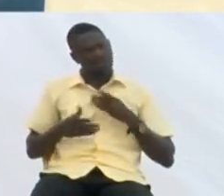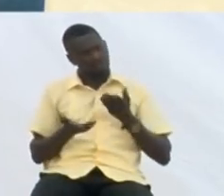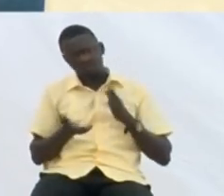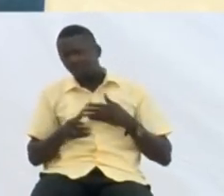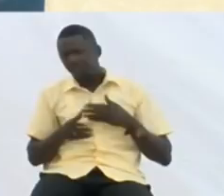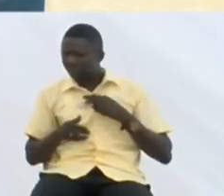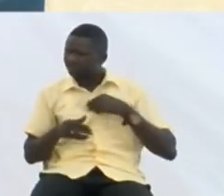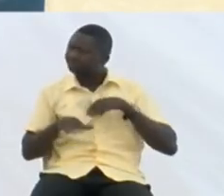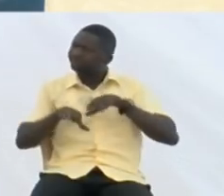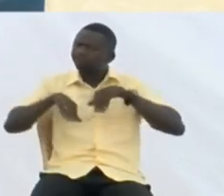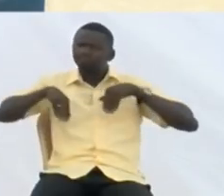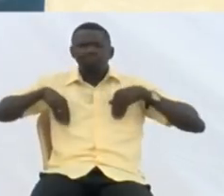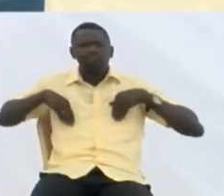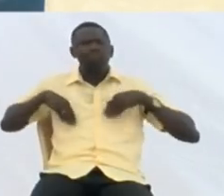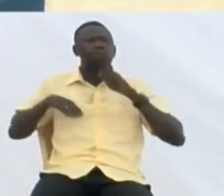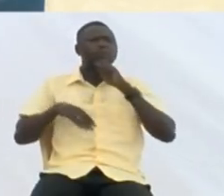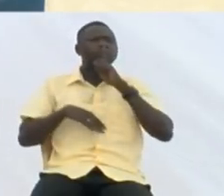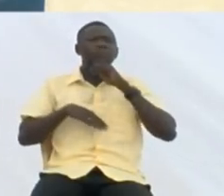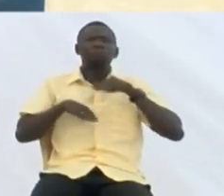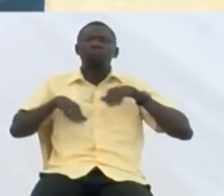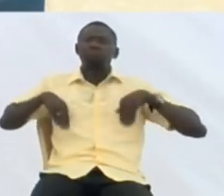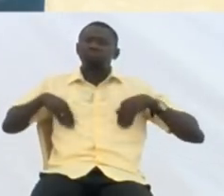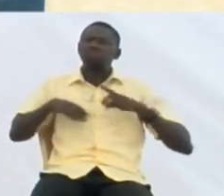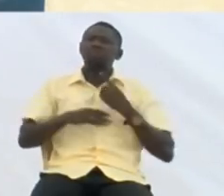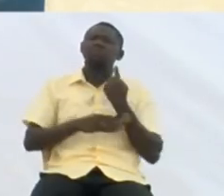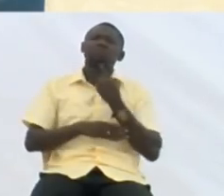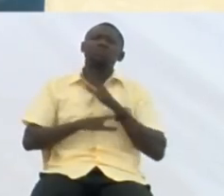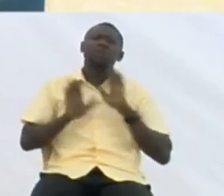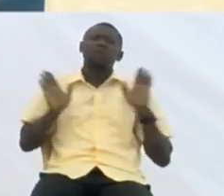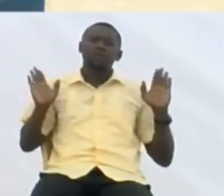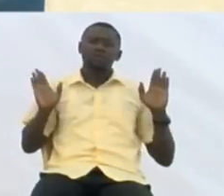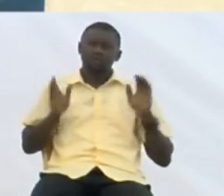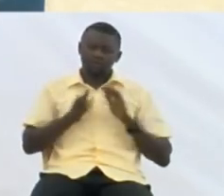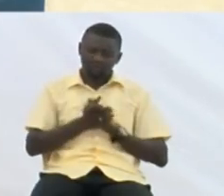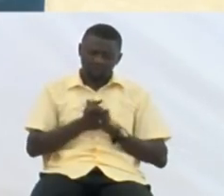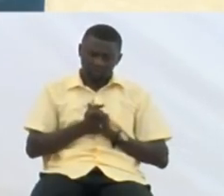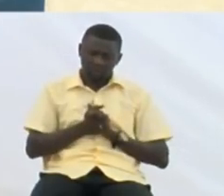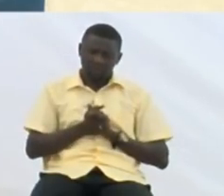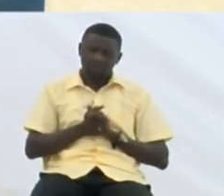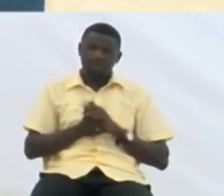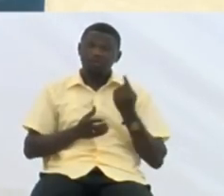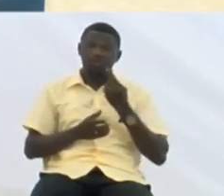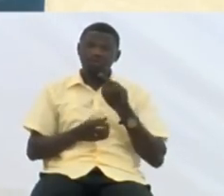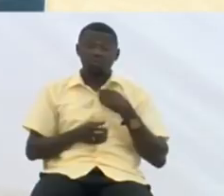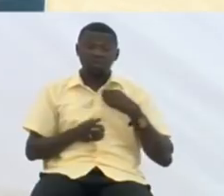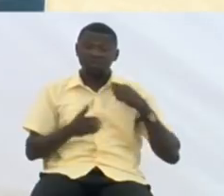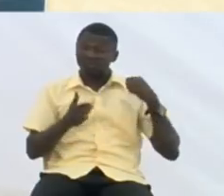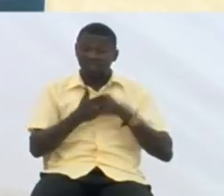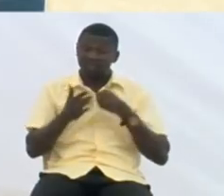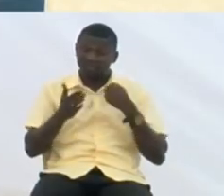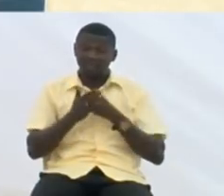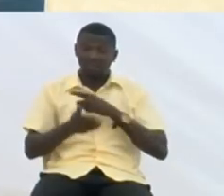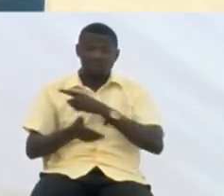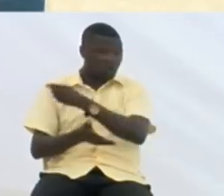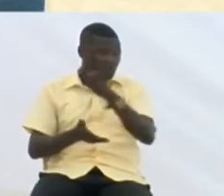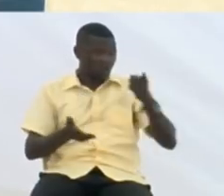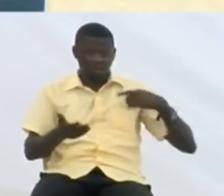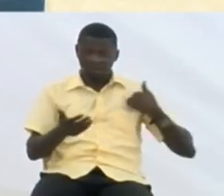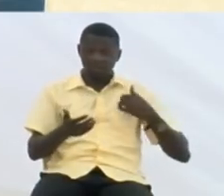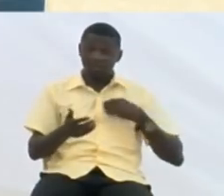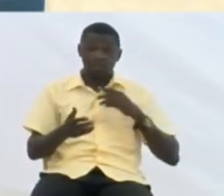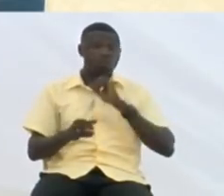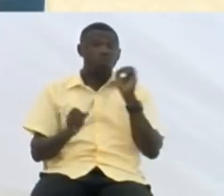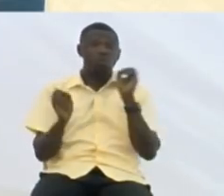nyami. Yeah, let me take myself along as they are doing. Kat kon klinte la wata jo bayla no moman kafun fe. But because I